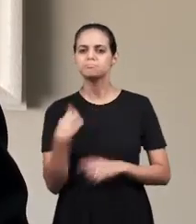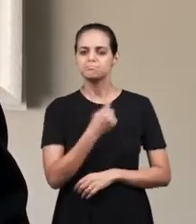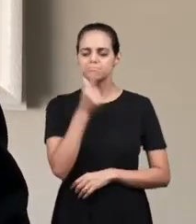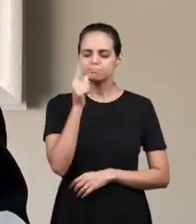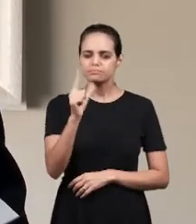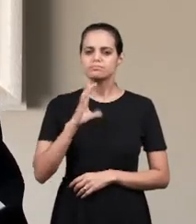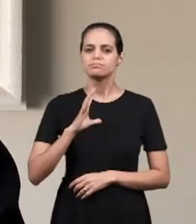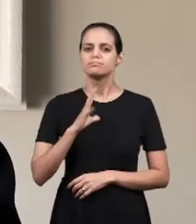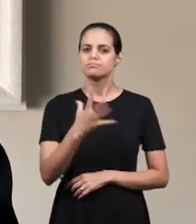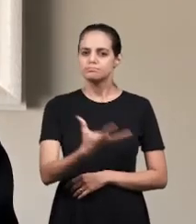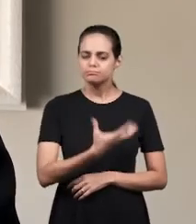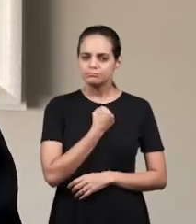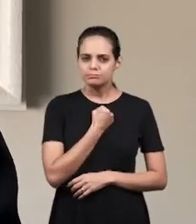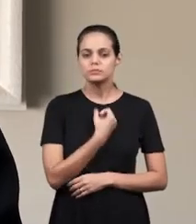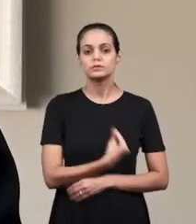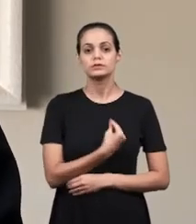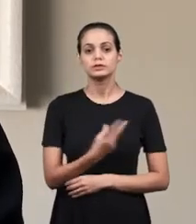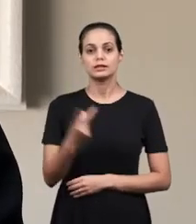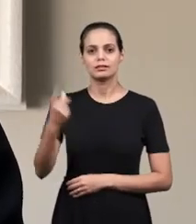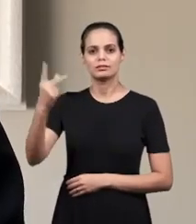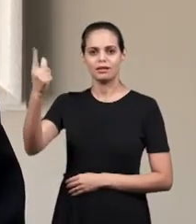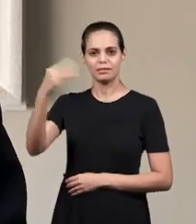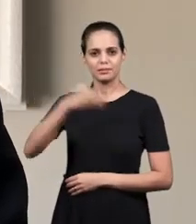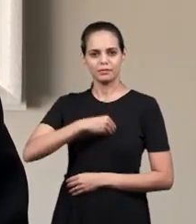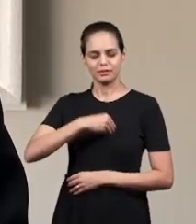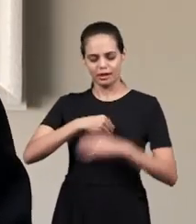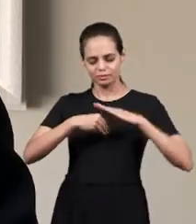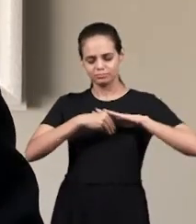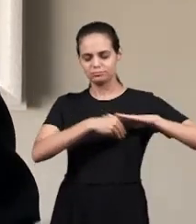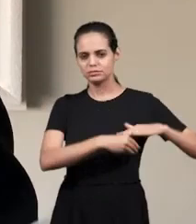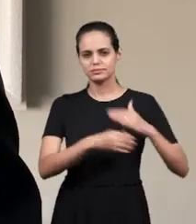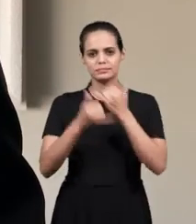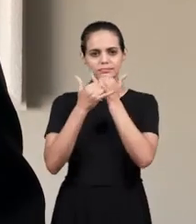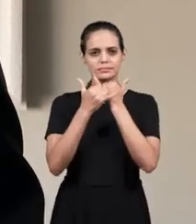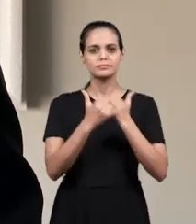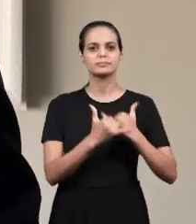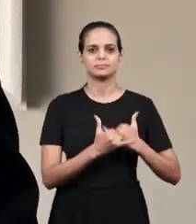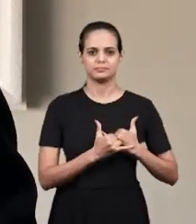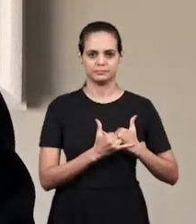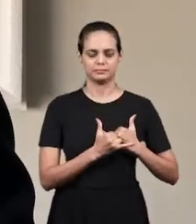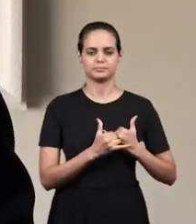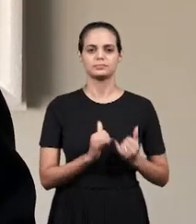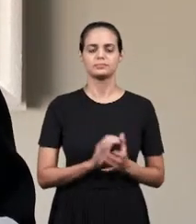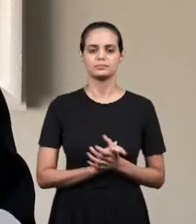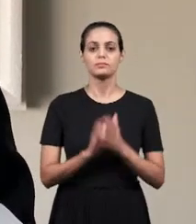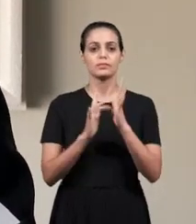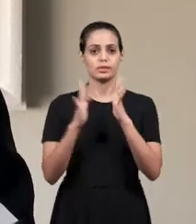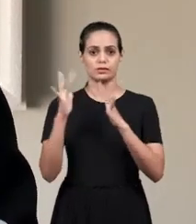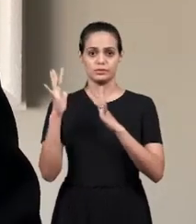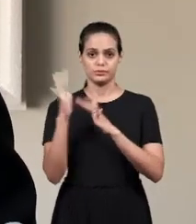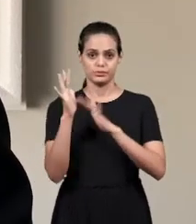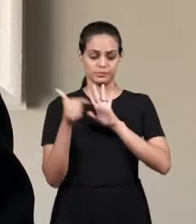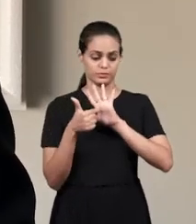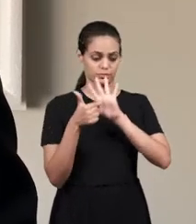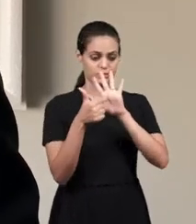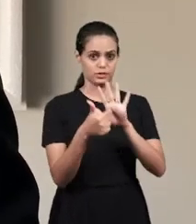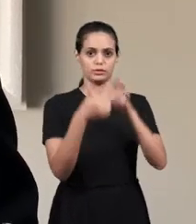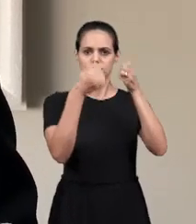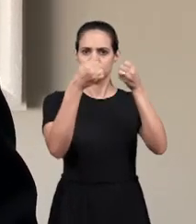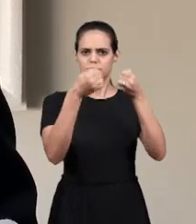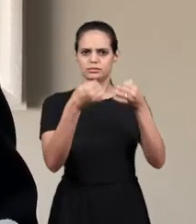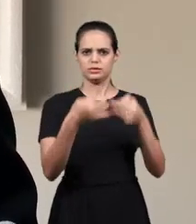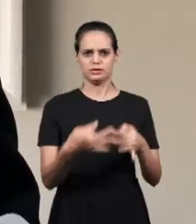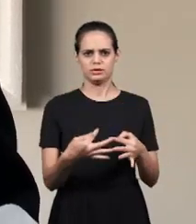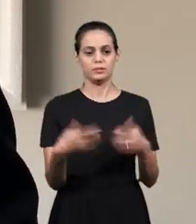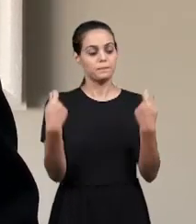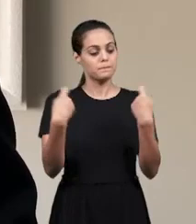a new life. And Jesus exactly was speaking of this, saying that it was necessary that the Lamb of